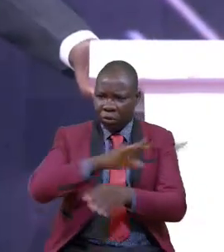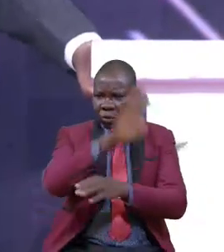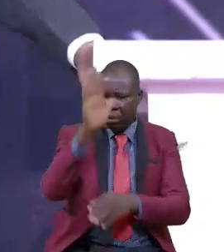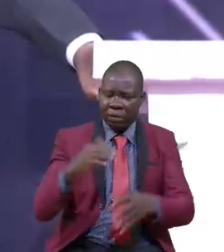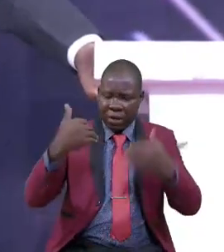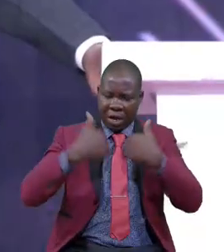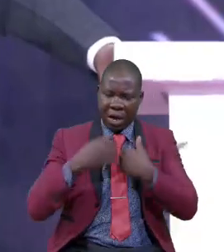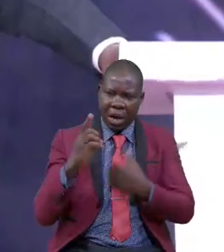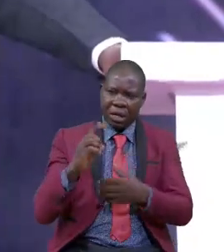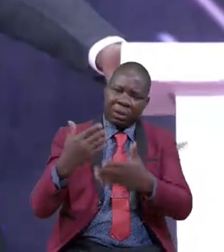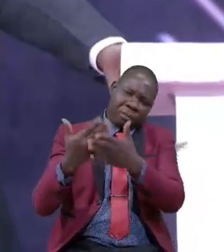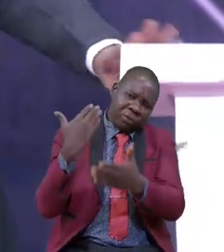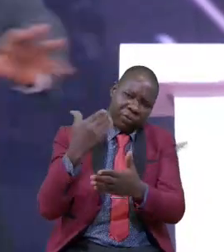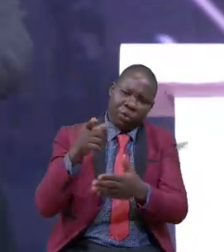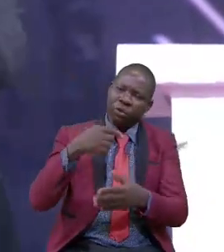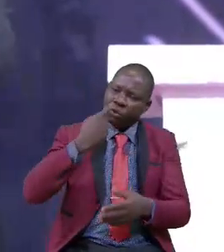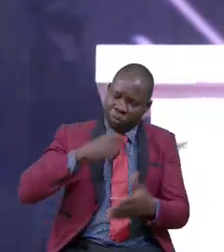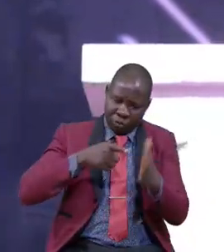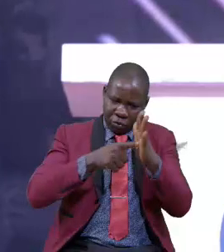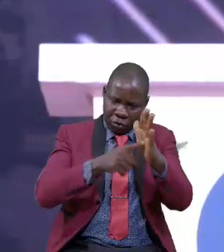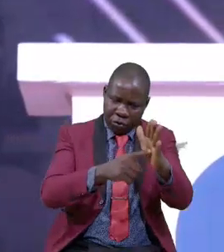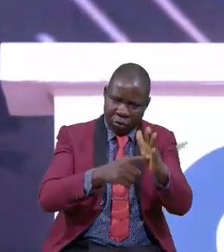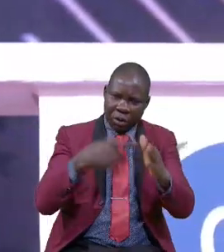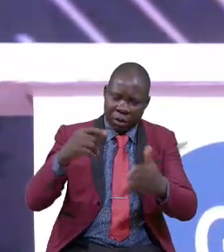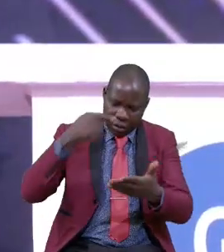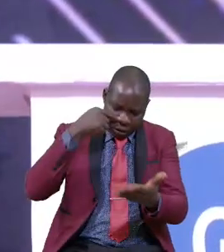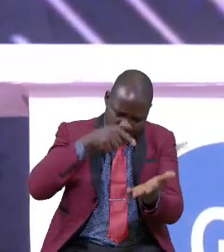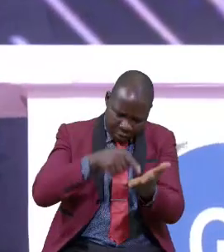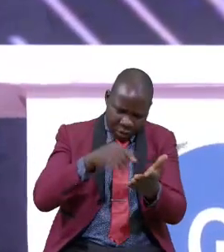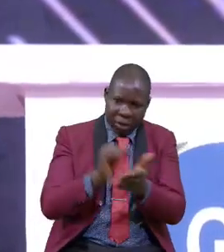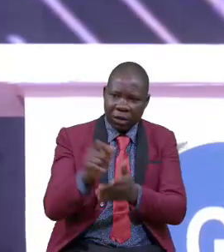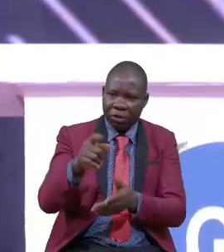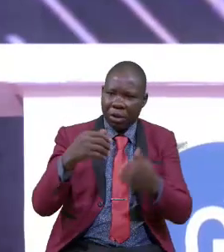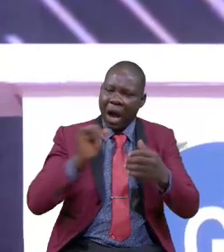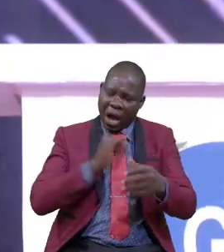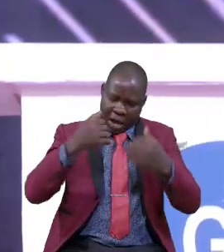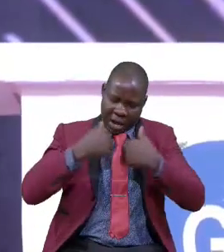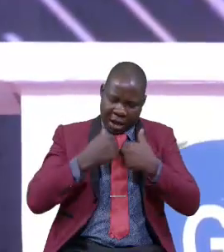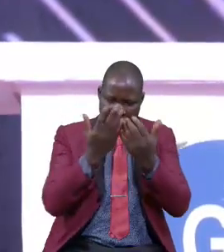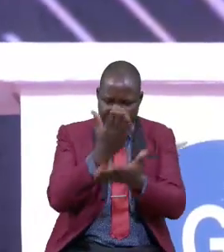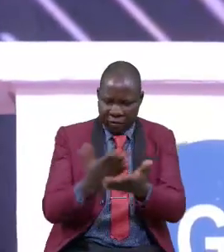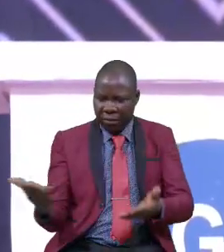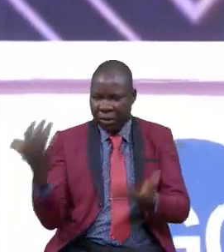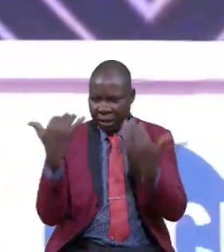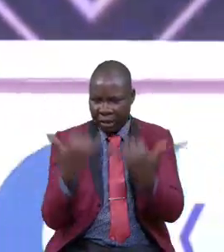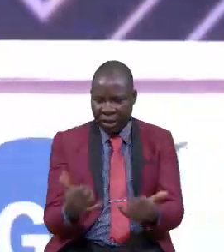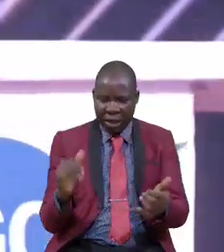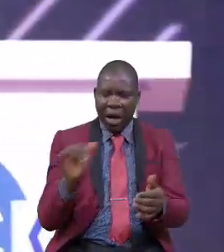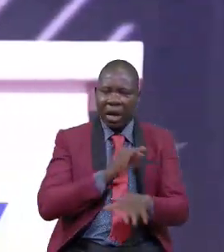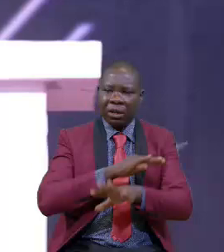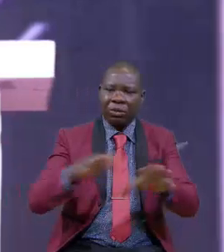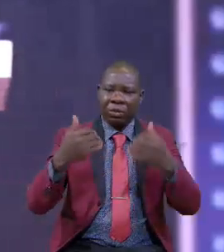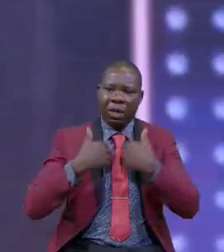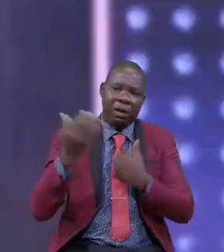you must show the evidence. I have something now I didn't have before. That's why it says